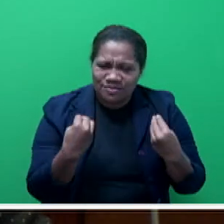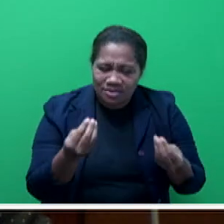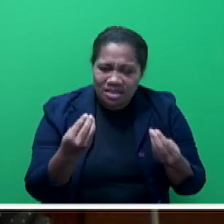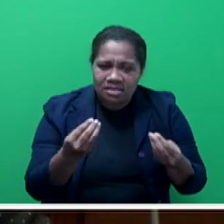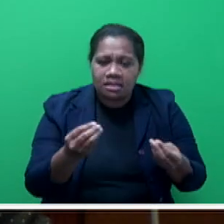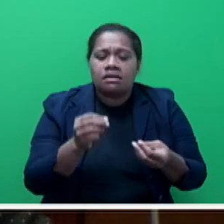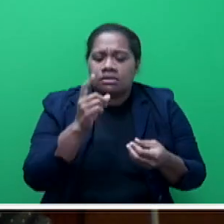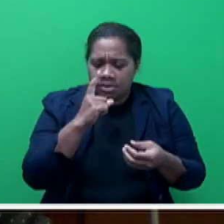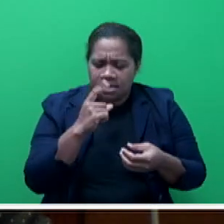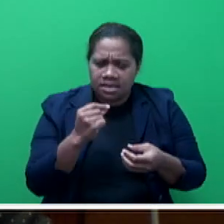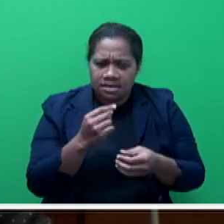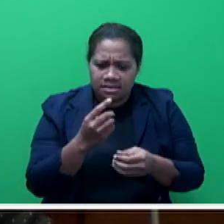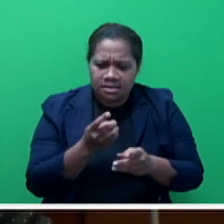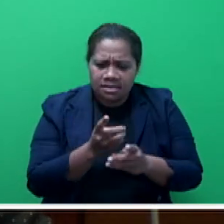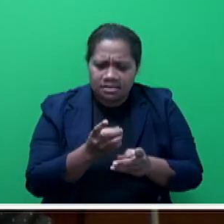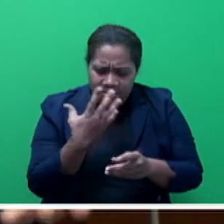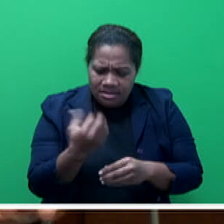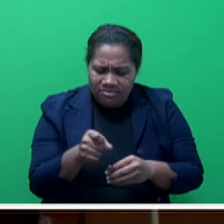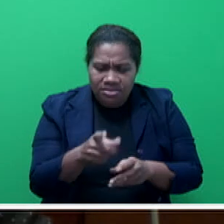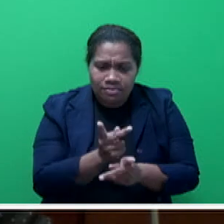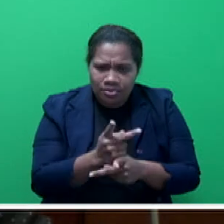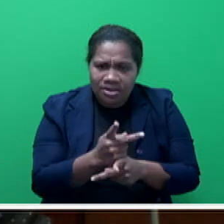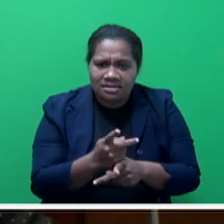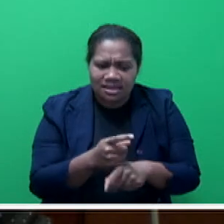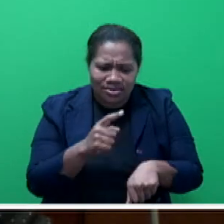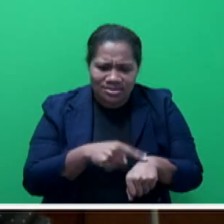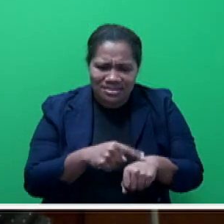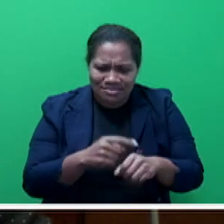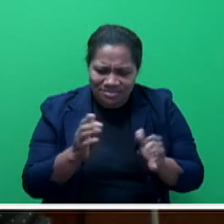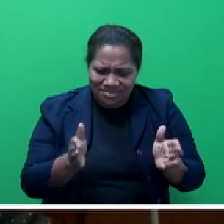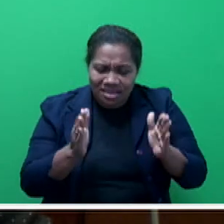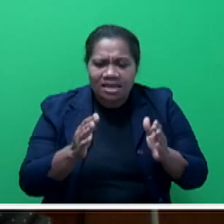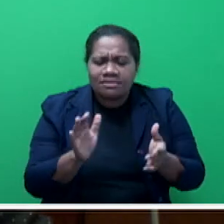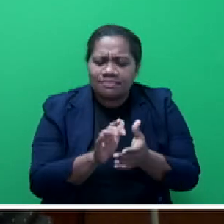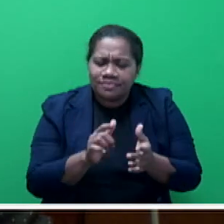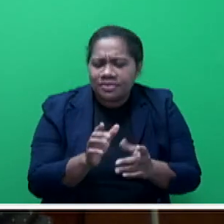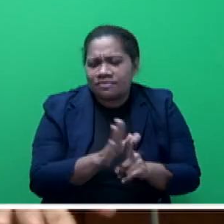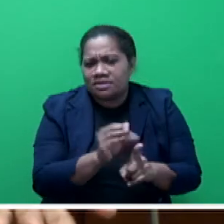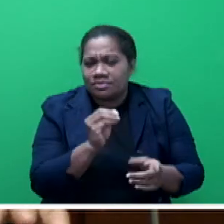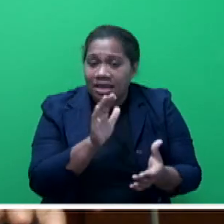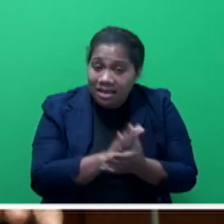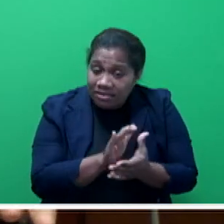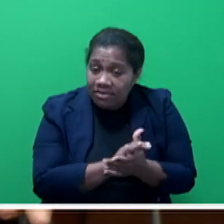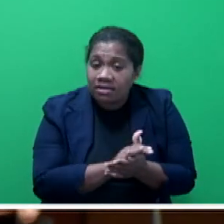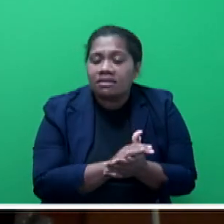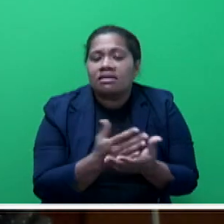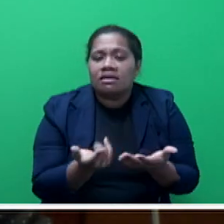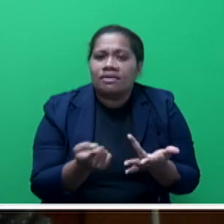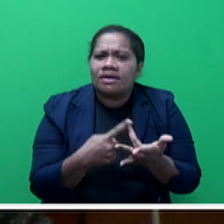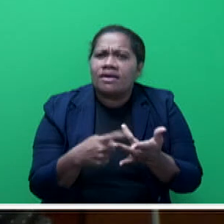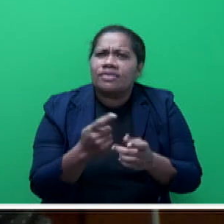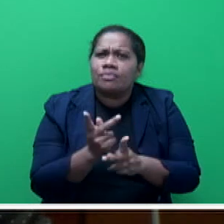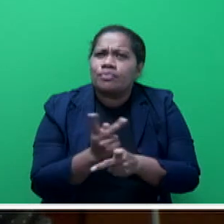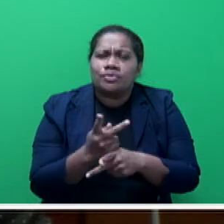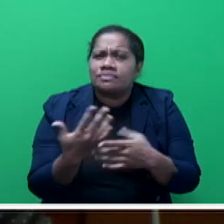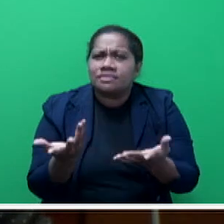products out of this primary produce. For example, kava pails, a product out of kava. There are other products that we develop